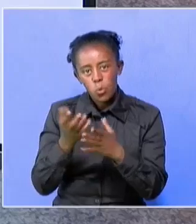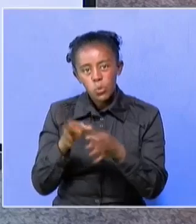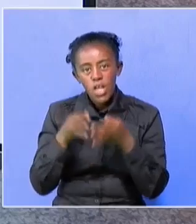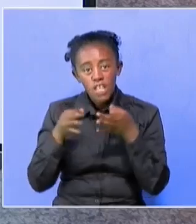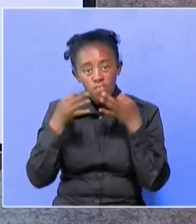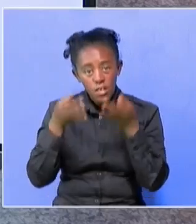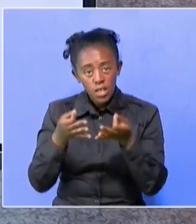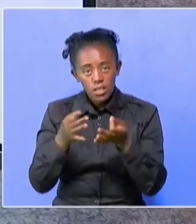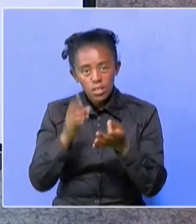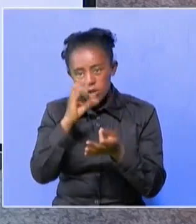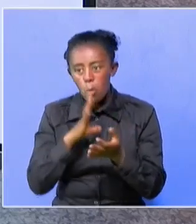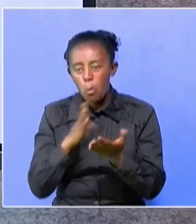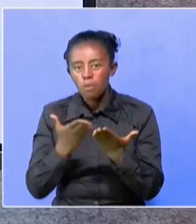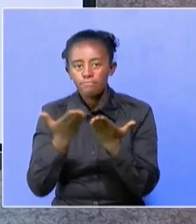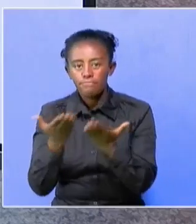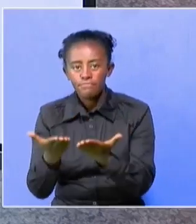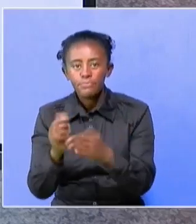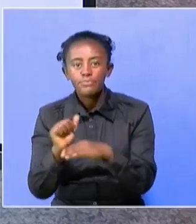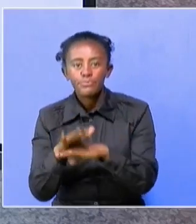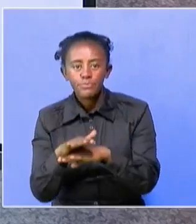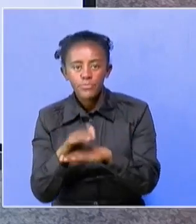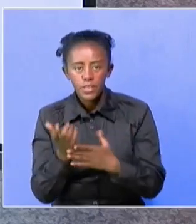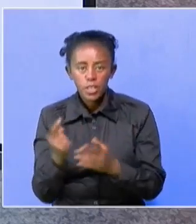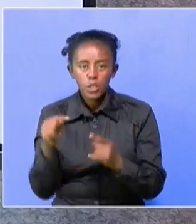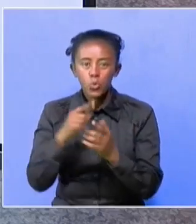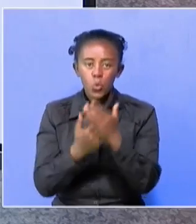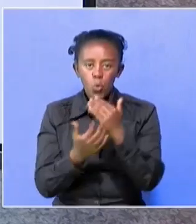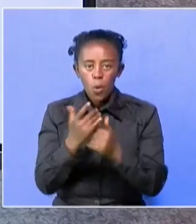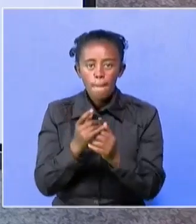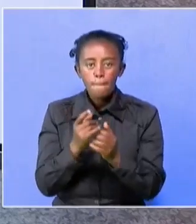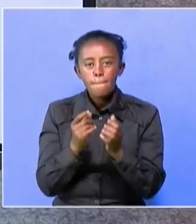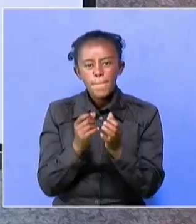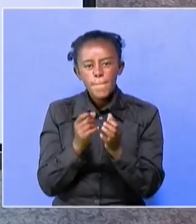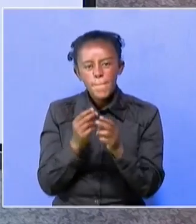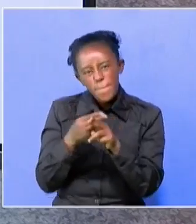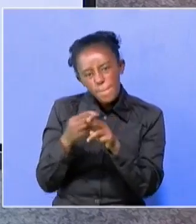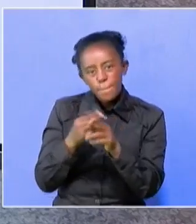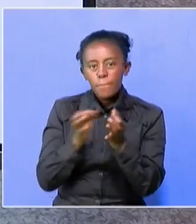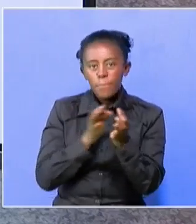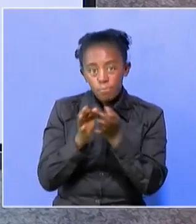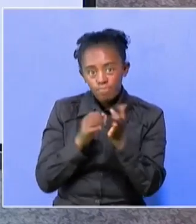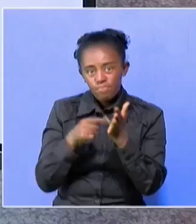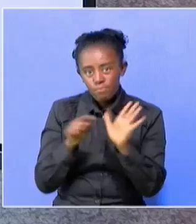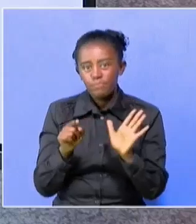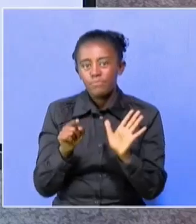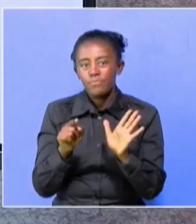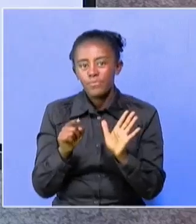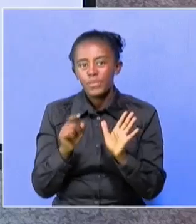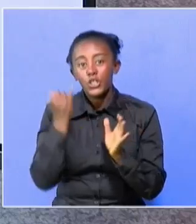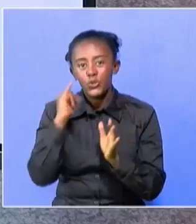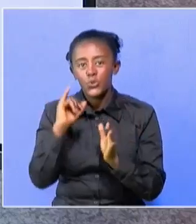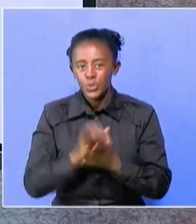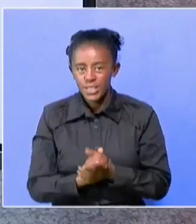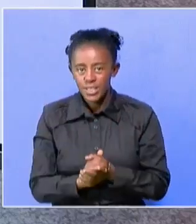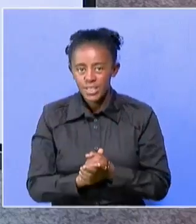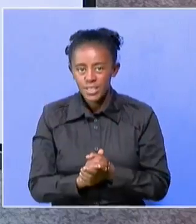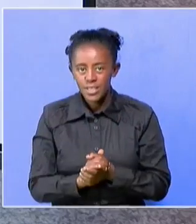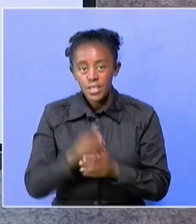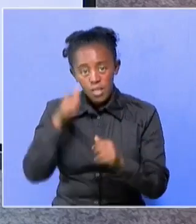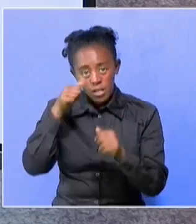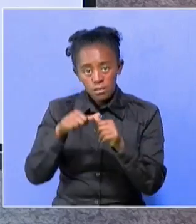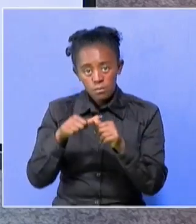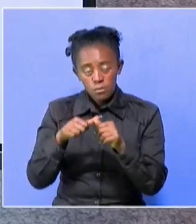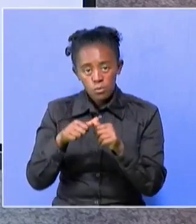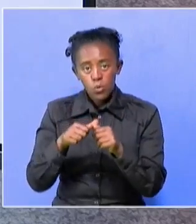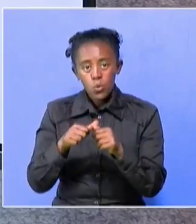transferring to someone to talk about a brief and short issues. A memo is